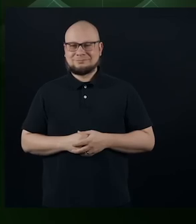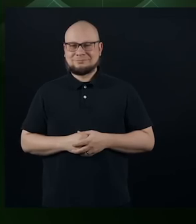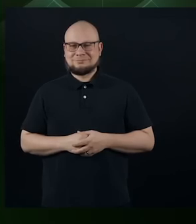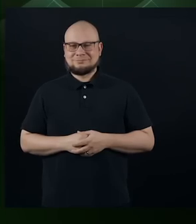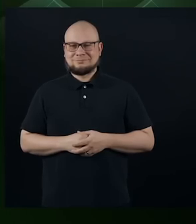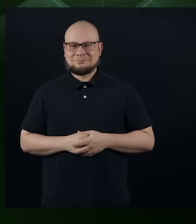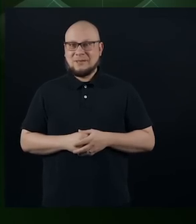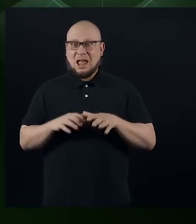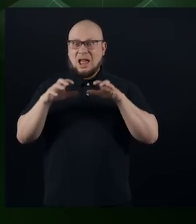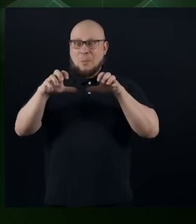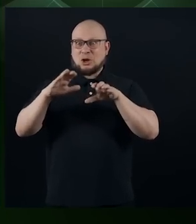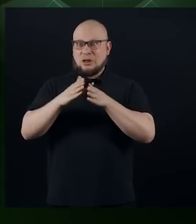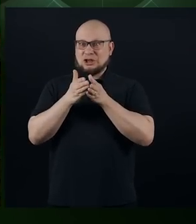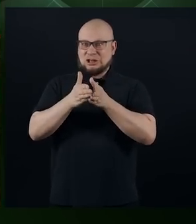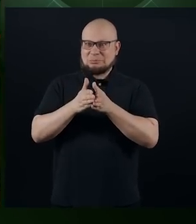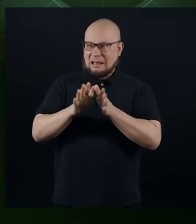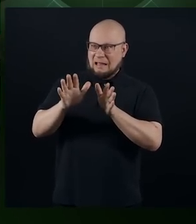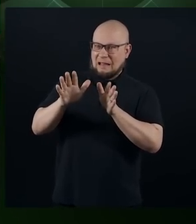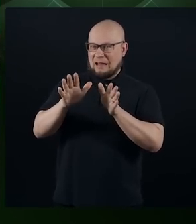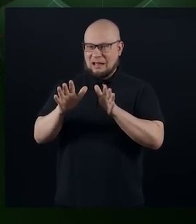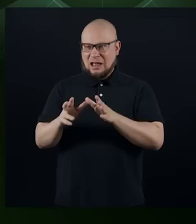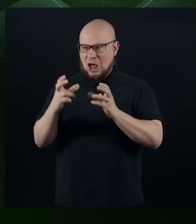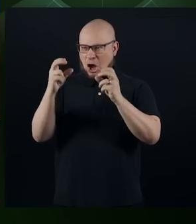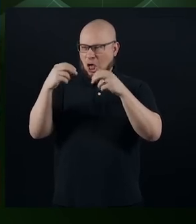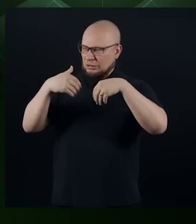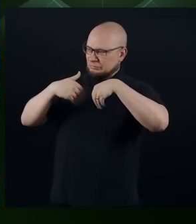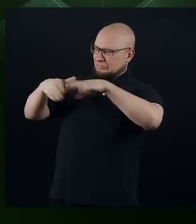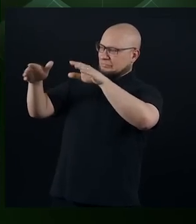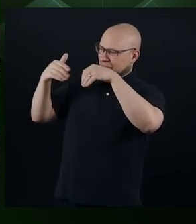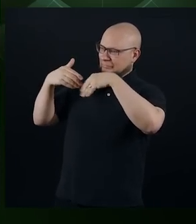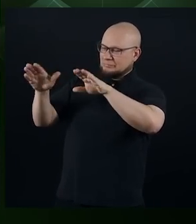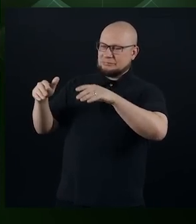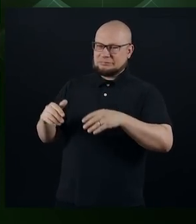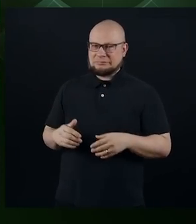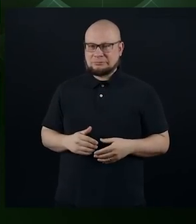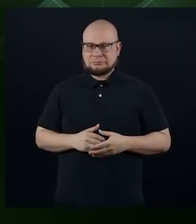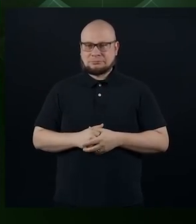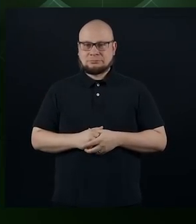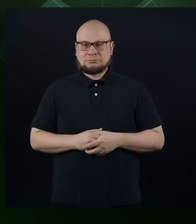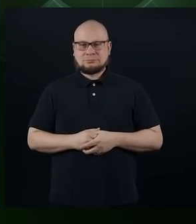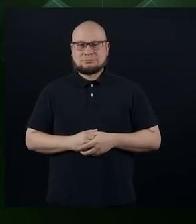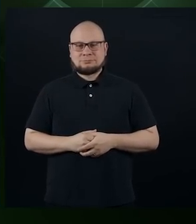They're coming aboard! Keep your crusty claws off me!